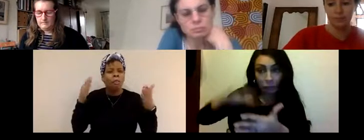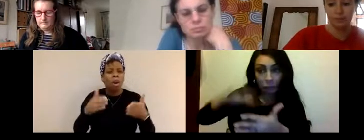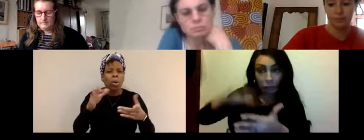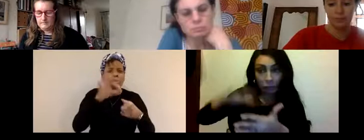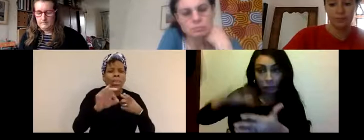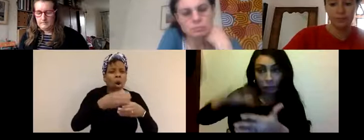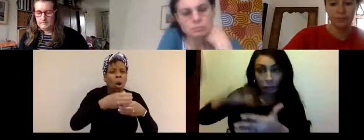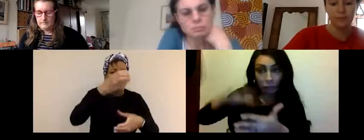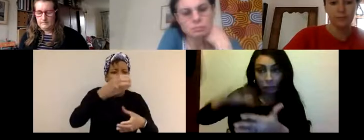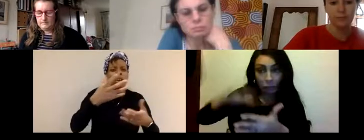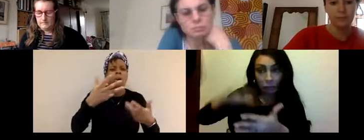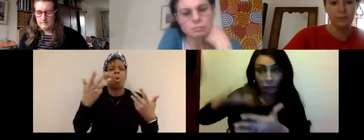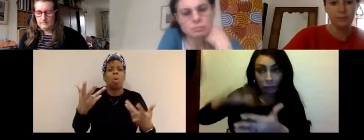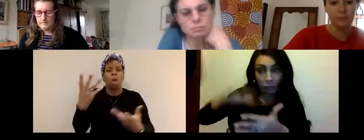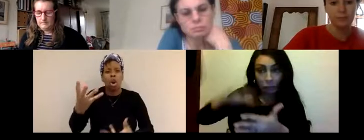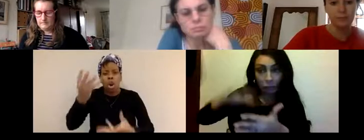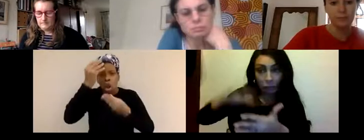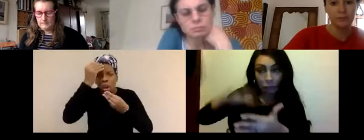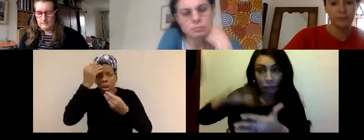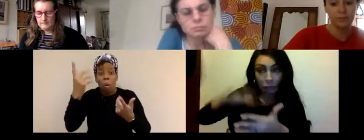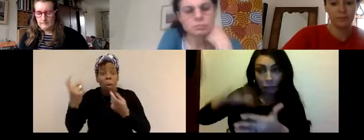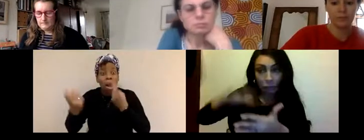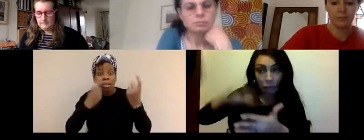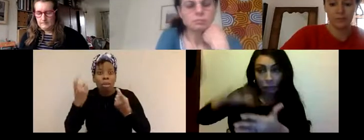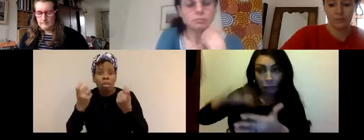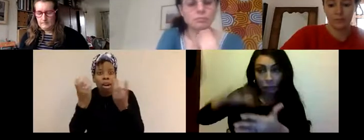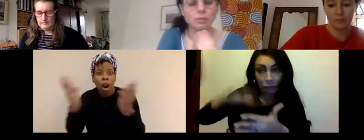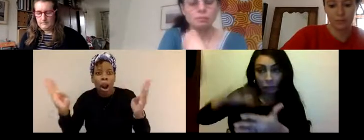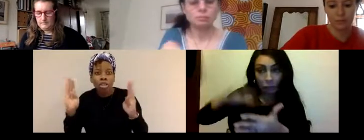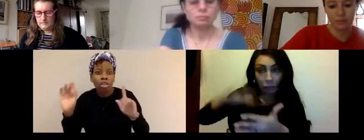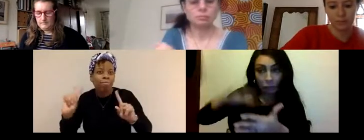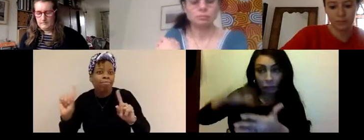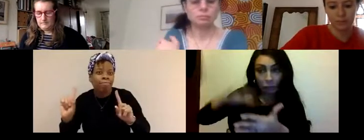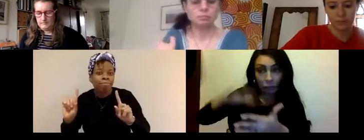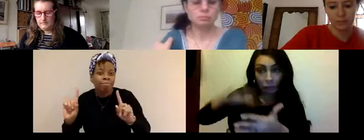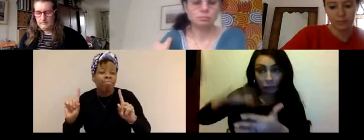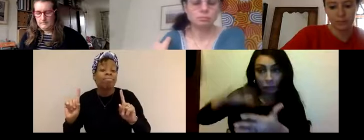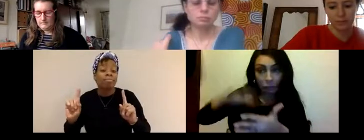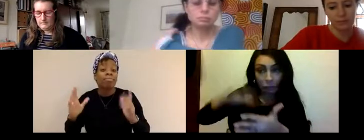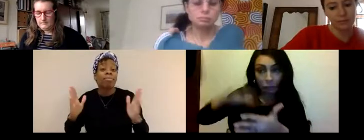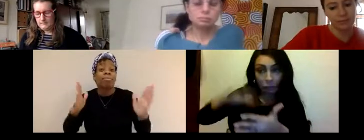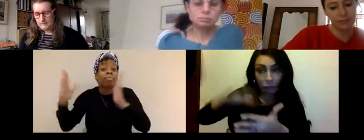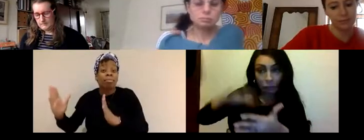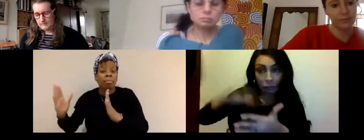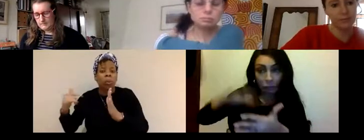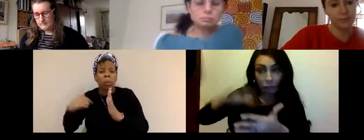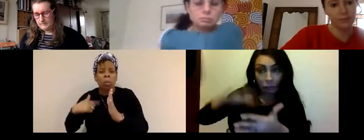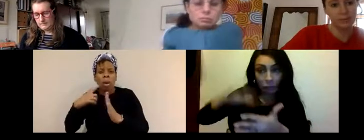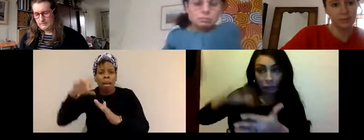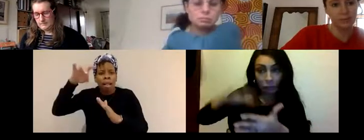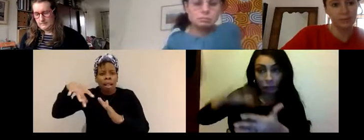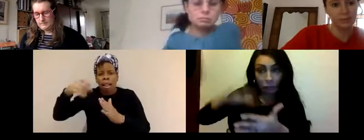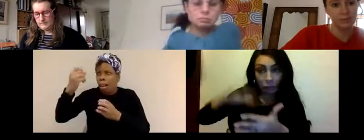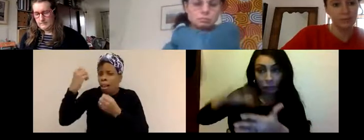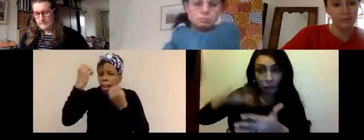learning and kind of understanding, exploring the collection. And then we would have some stimulus based on that to work with. So